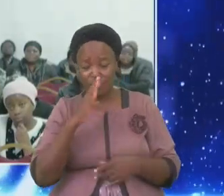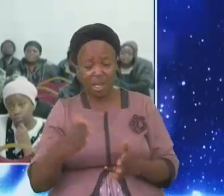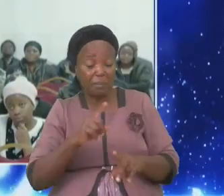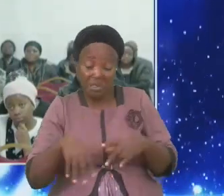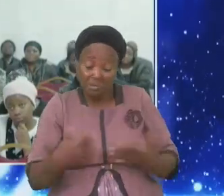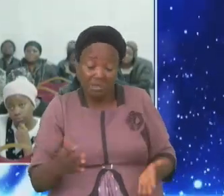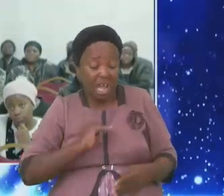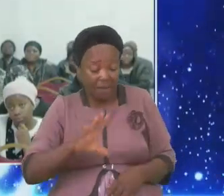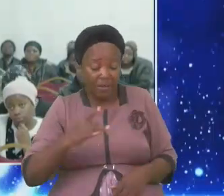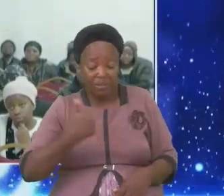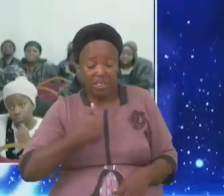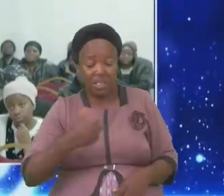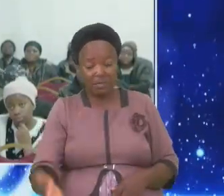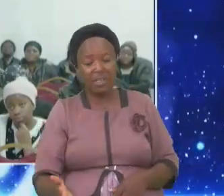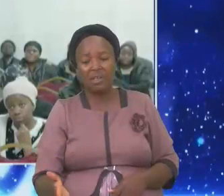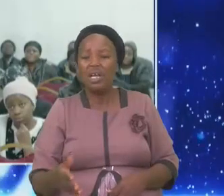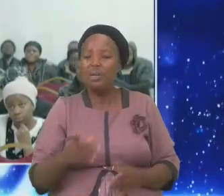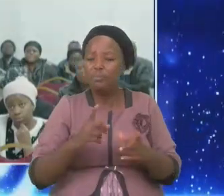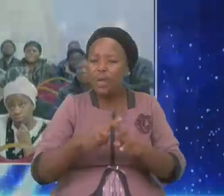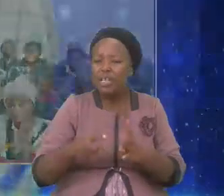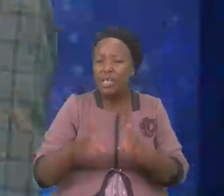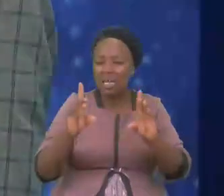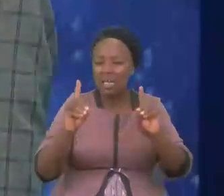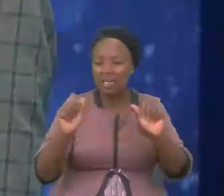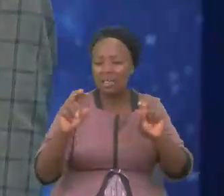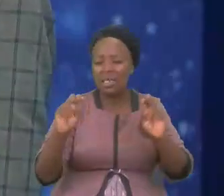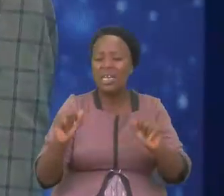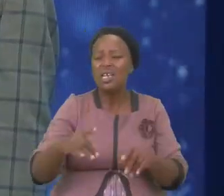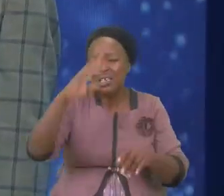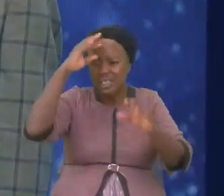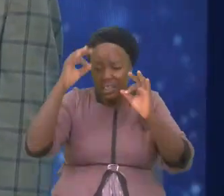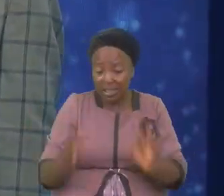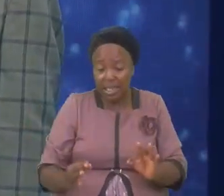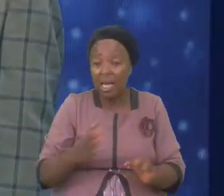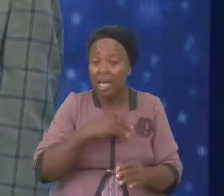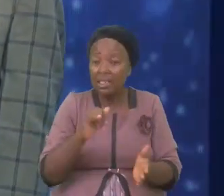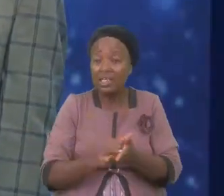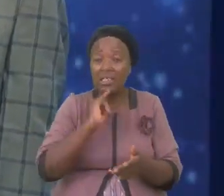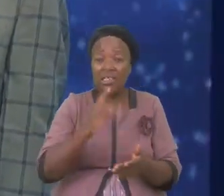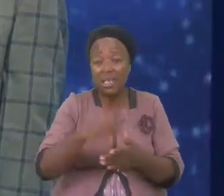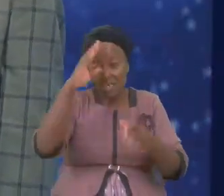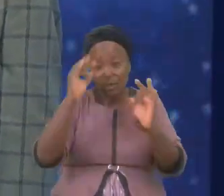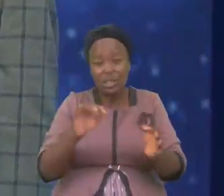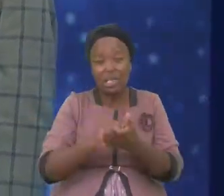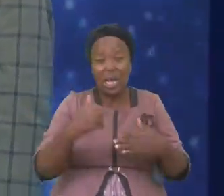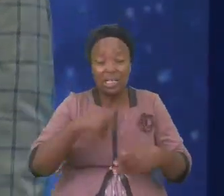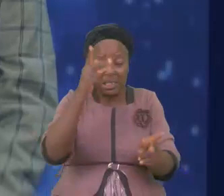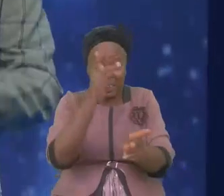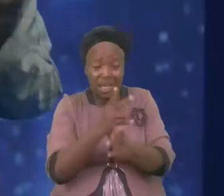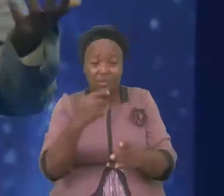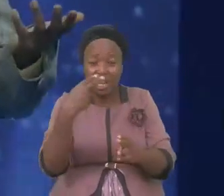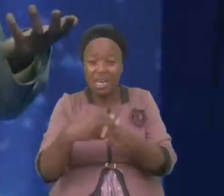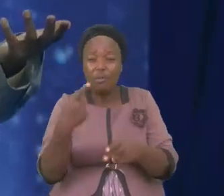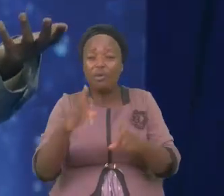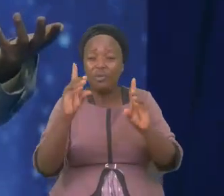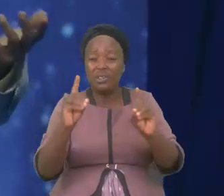has kept the name of Daniel even till now, like a bright shining star.